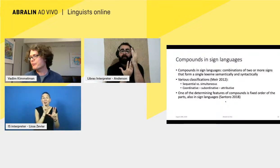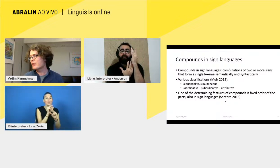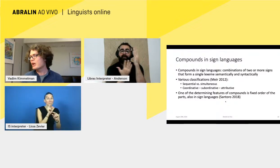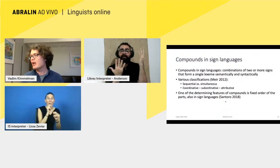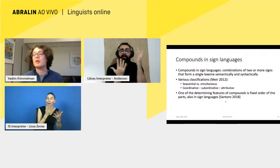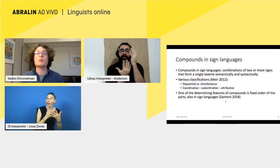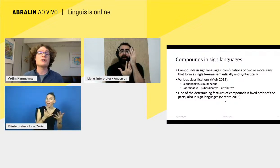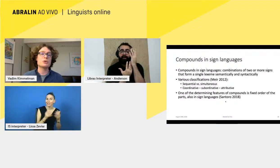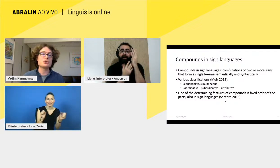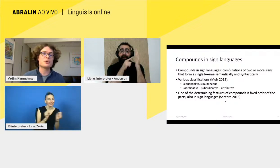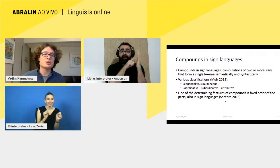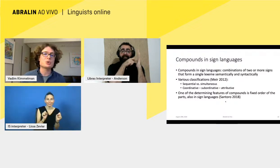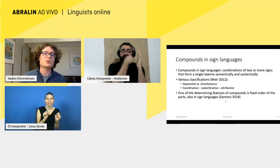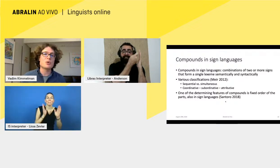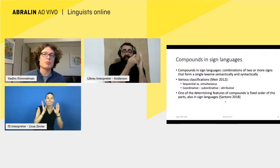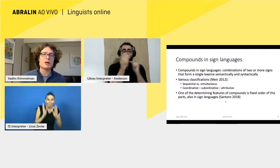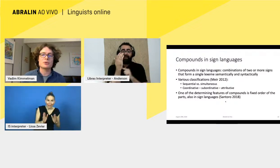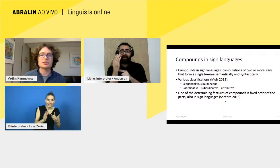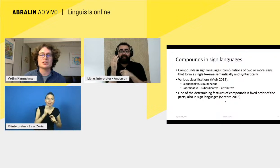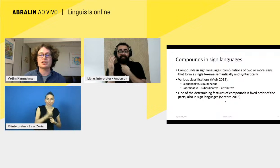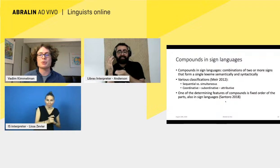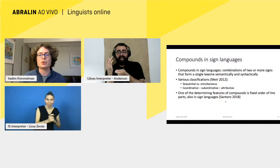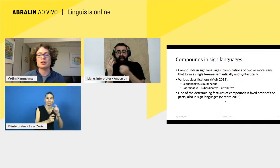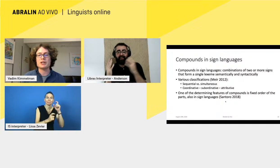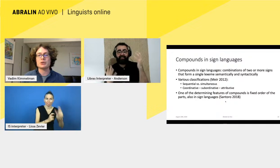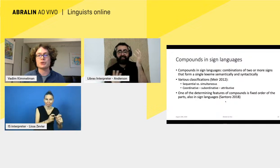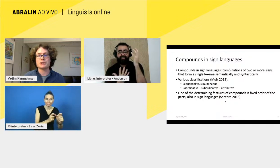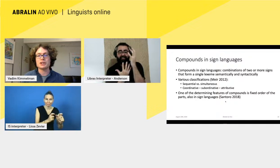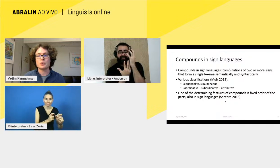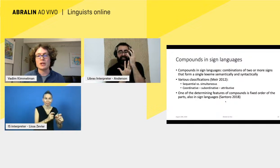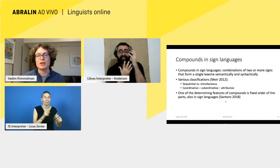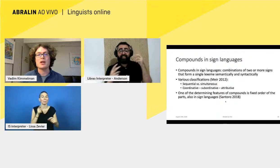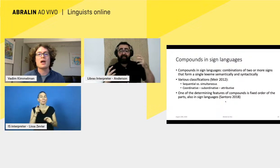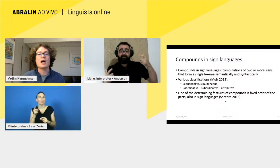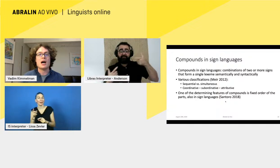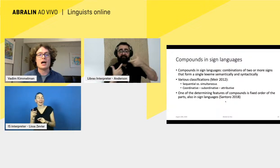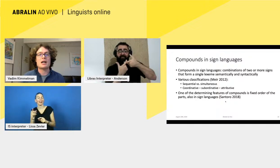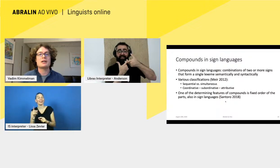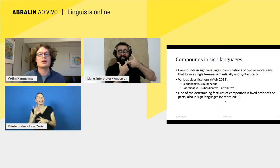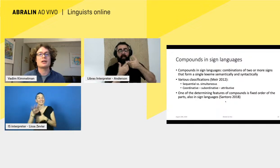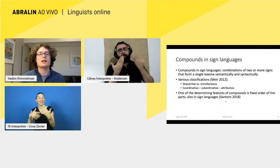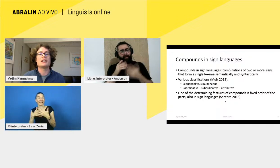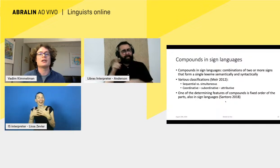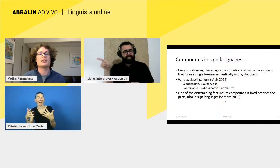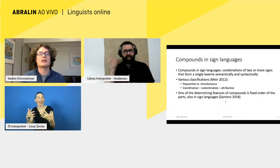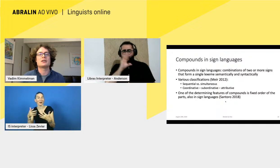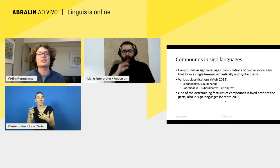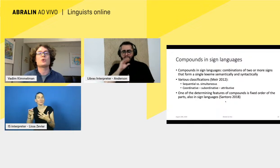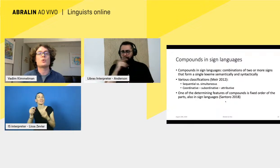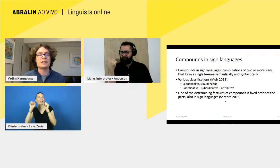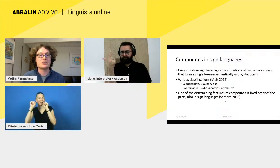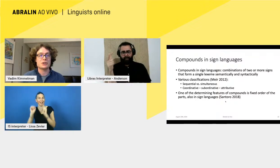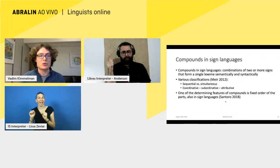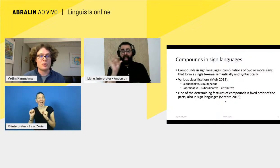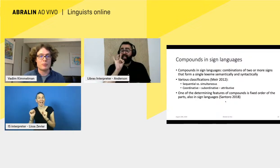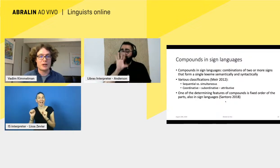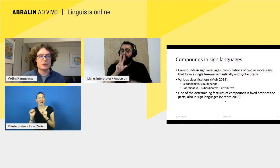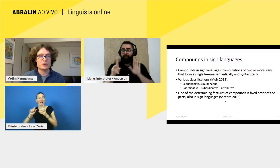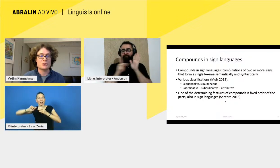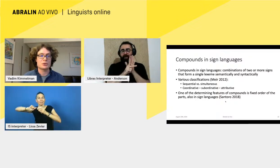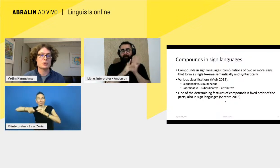languages. But the majority of compounds in spoken languages as well are